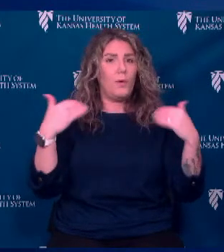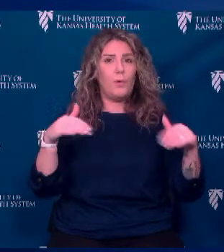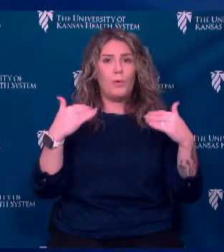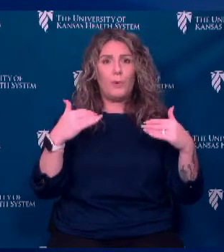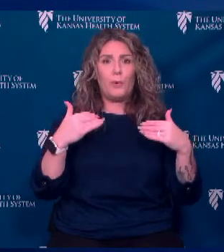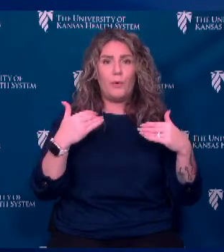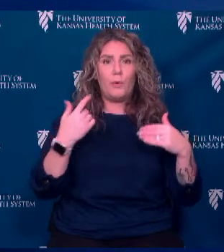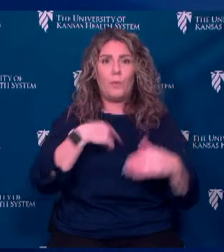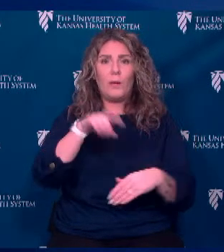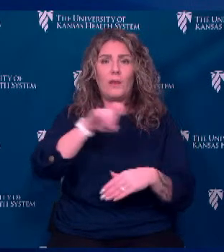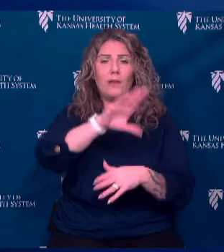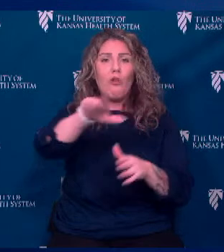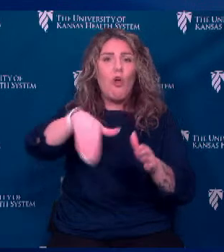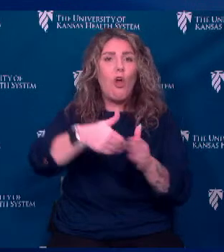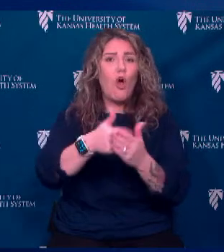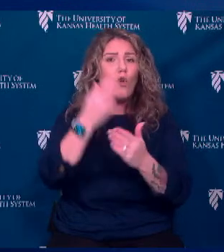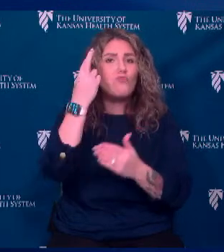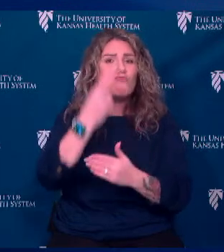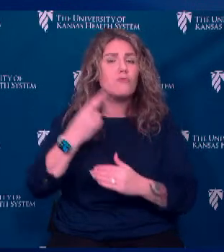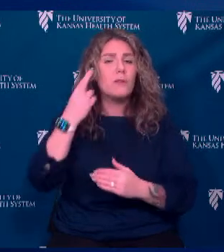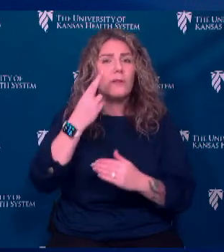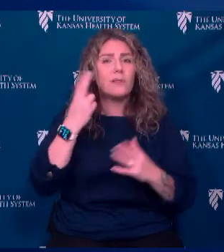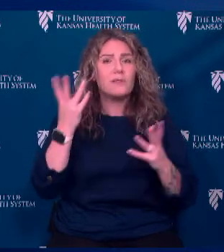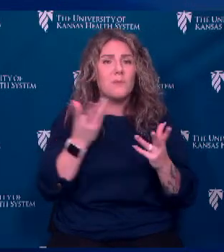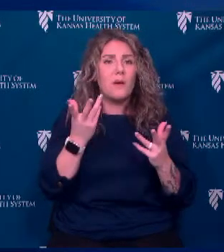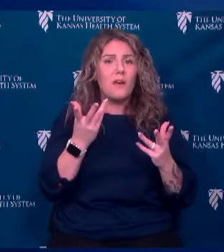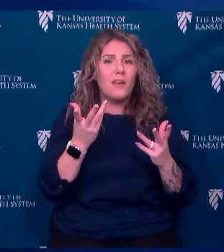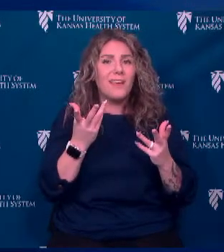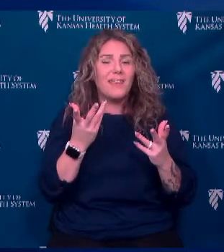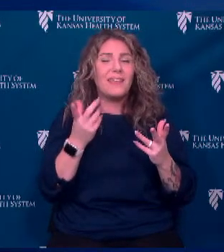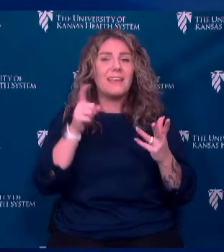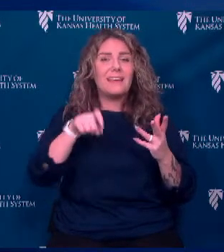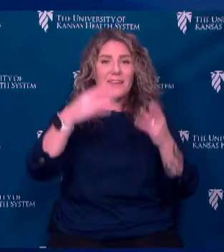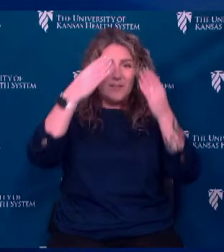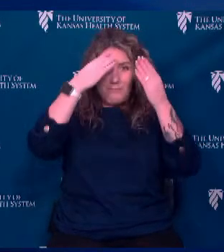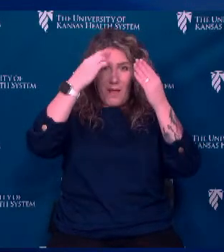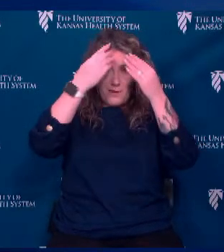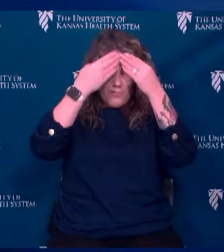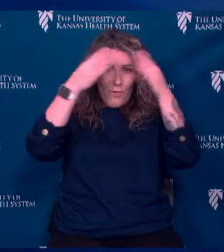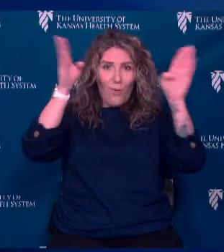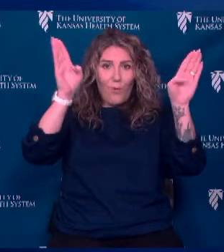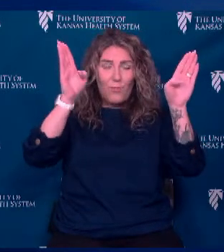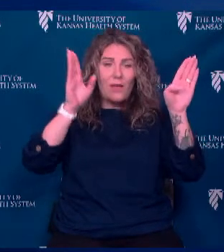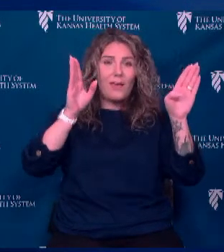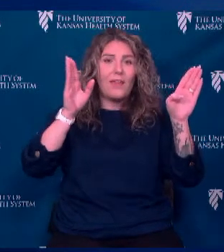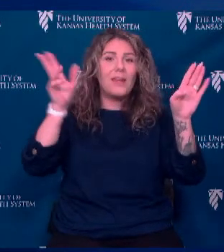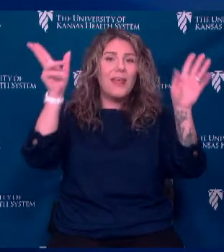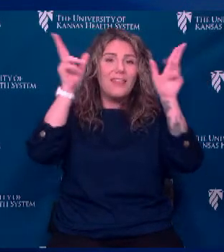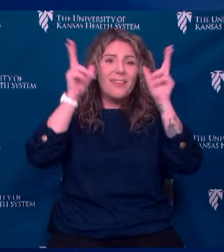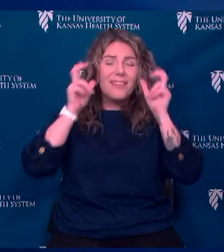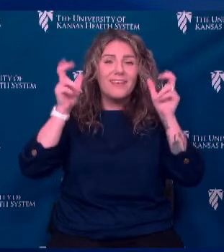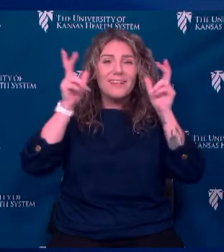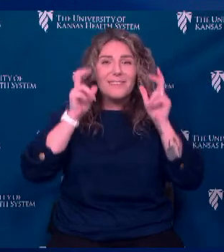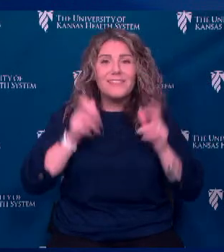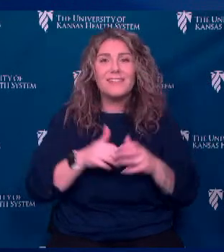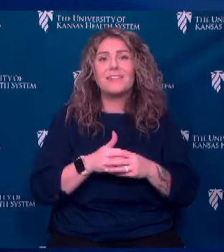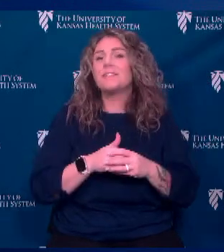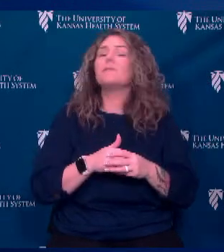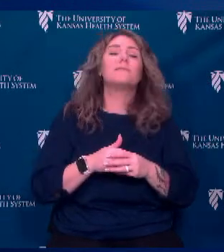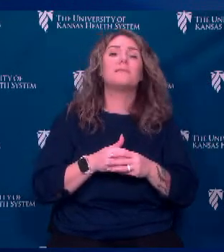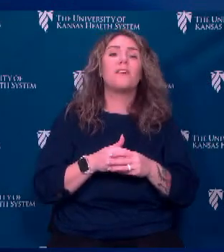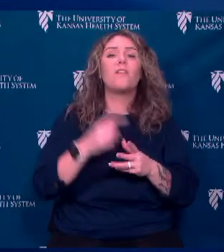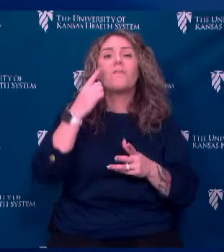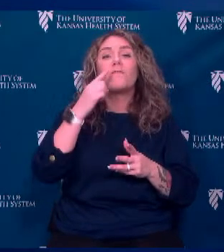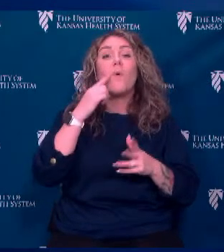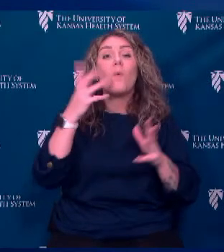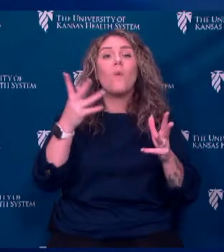all to realize we have to keep our mind open, we have to keep our ears open, so we can keep our